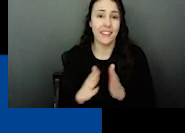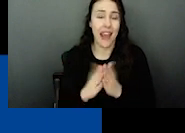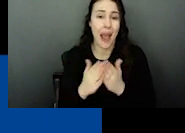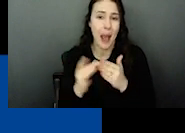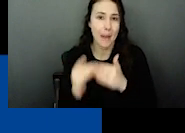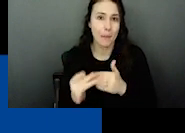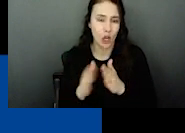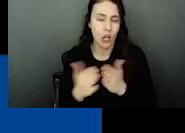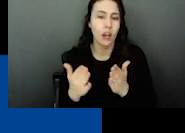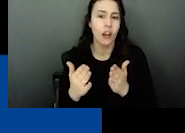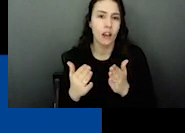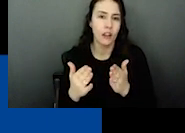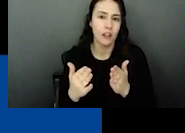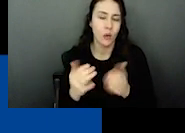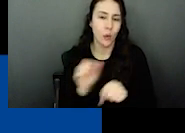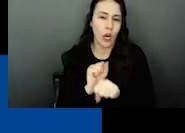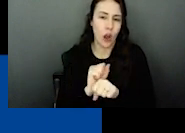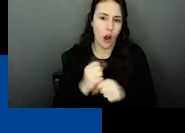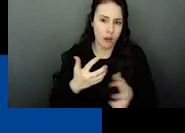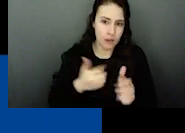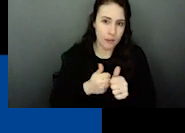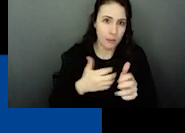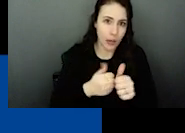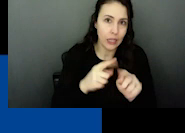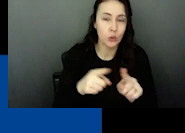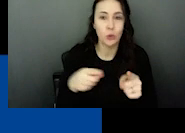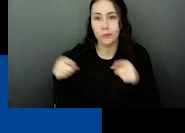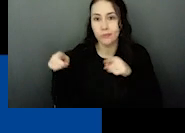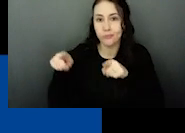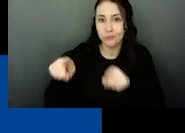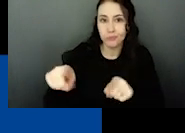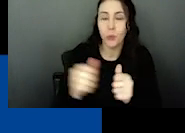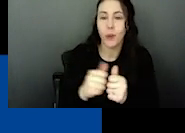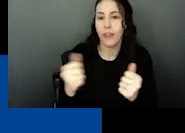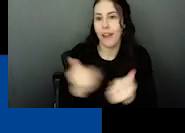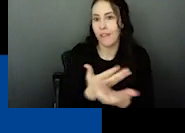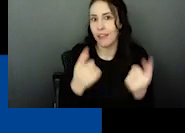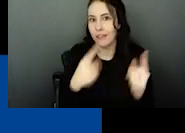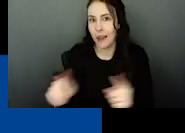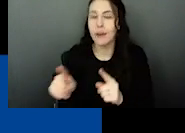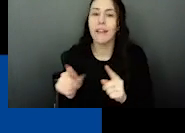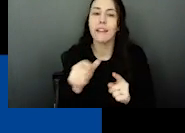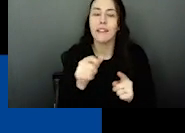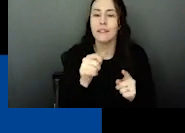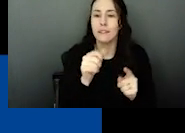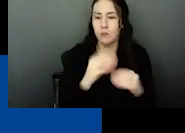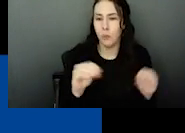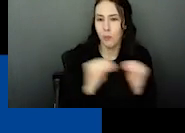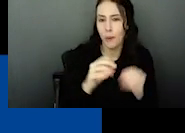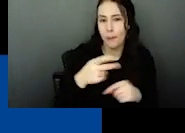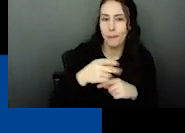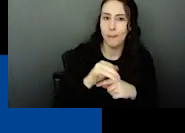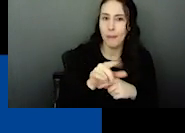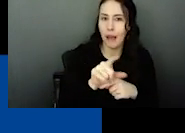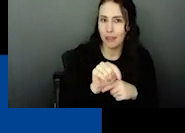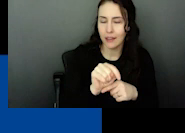obviously, to align with things that are going on. It's no longer a pilot program, so therefore we have to update the